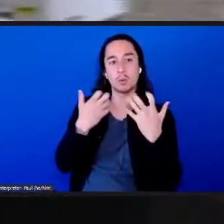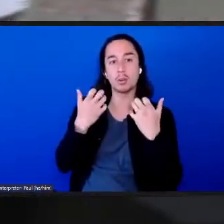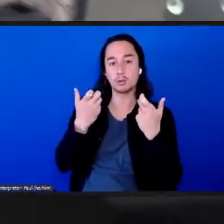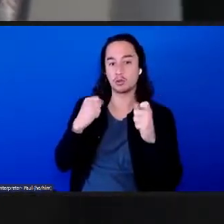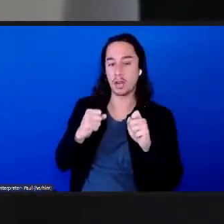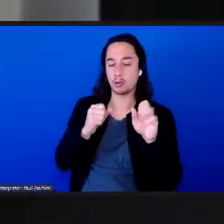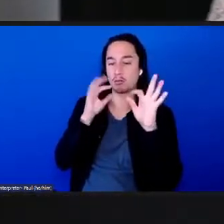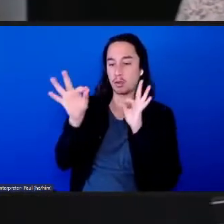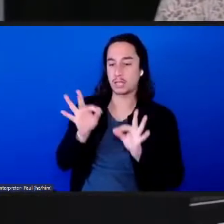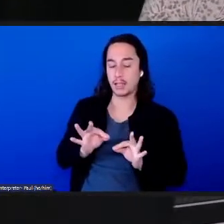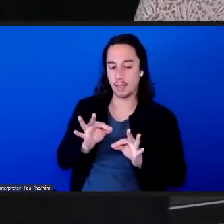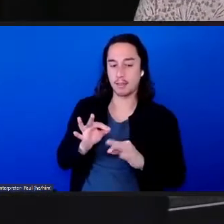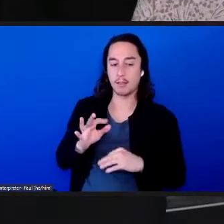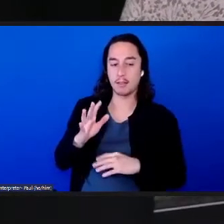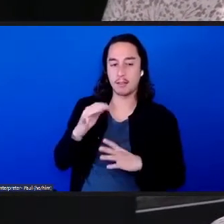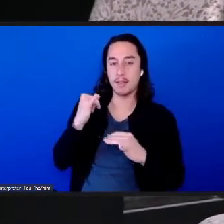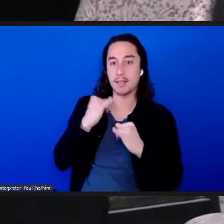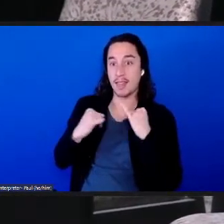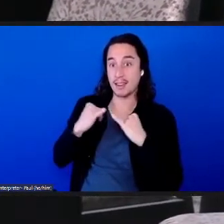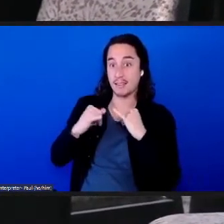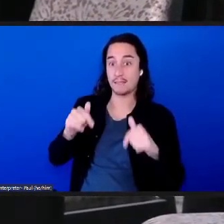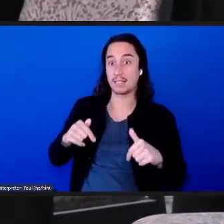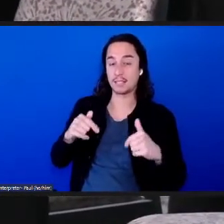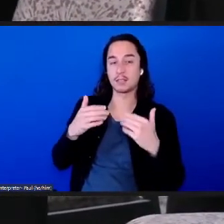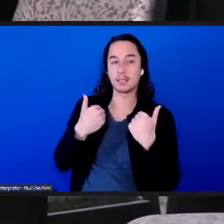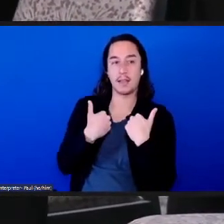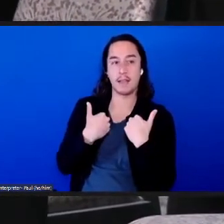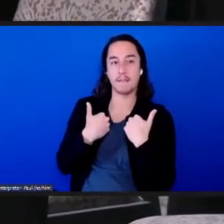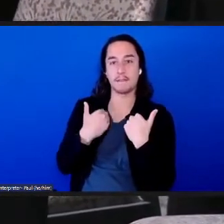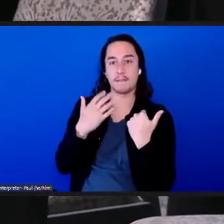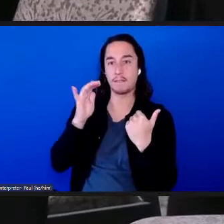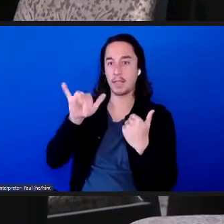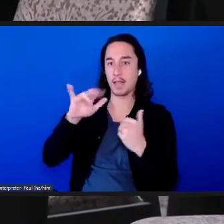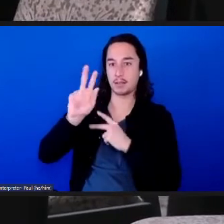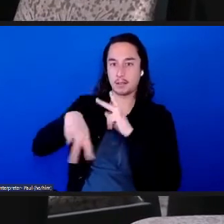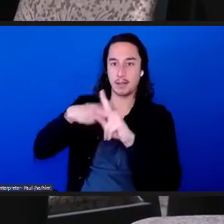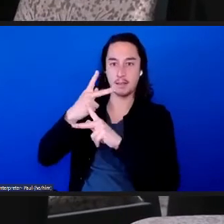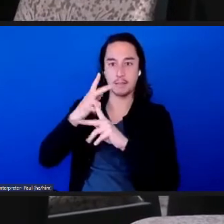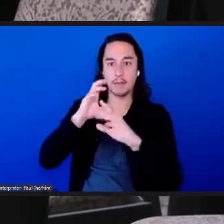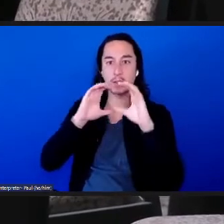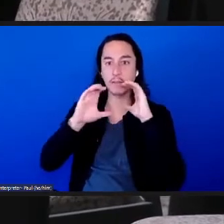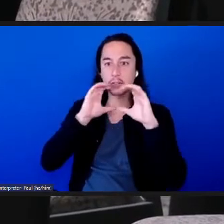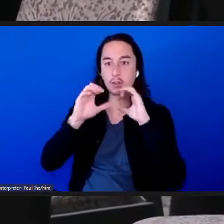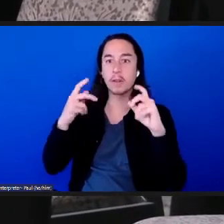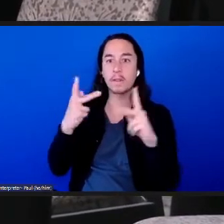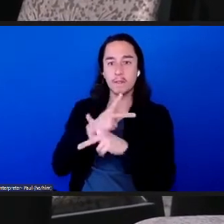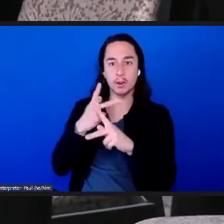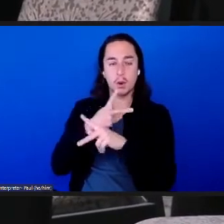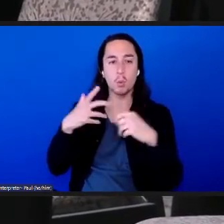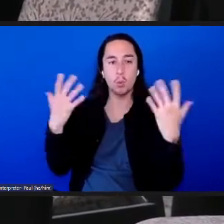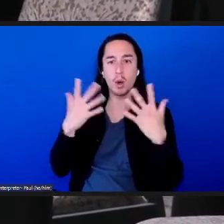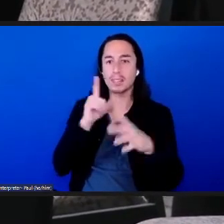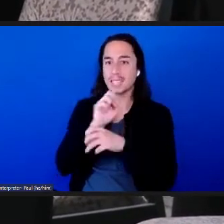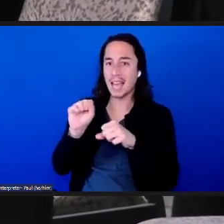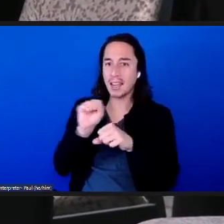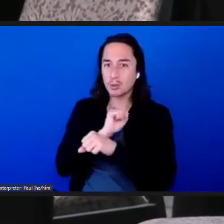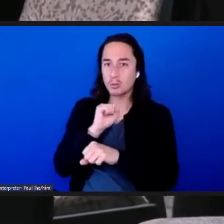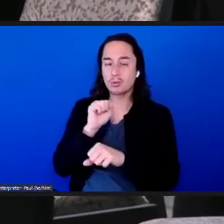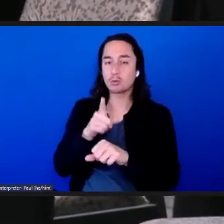know, at the end of this, is to have these kinds of conversations and figure out what are actually